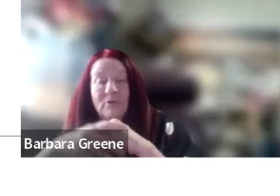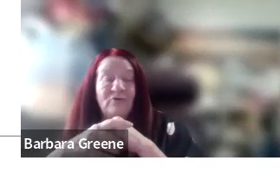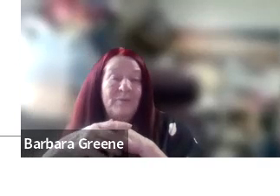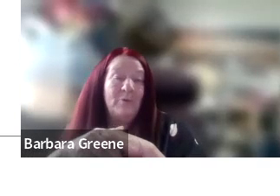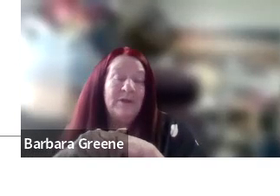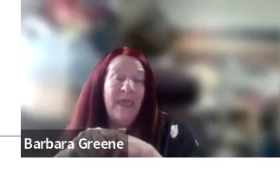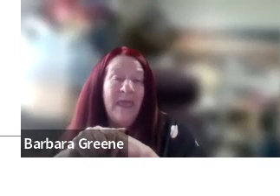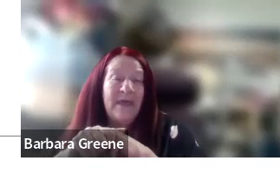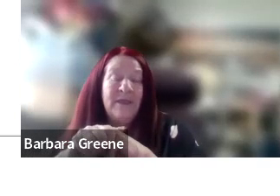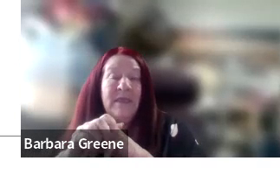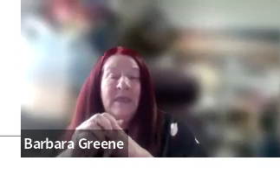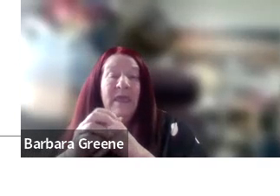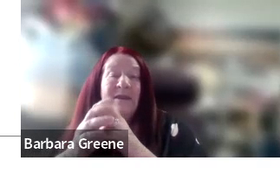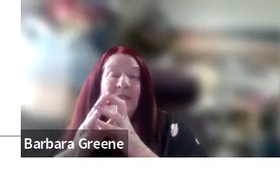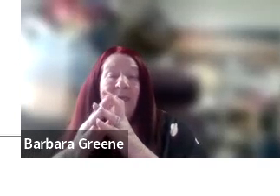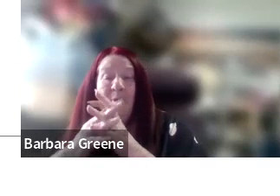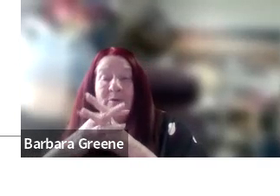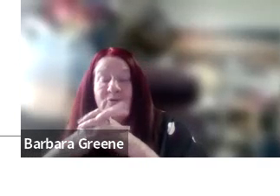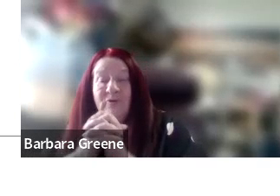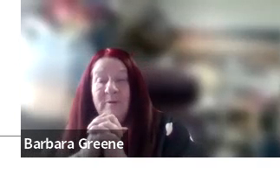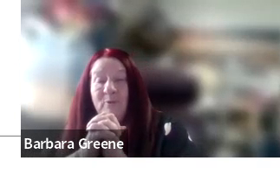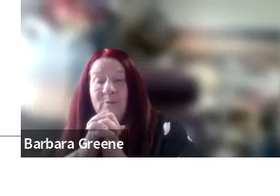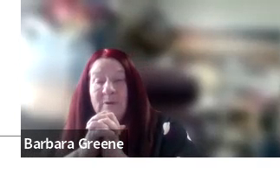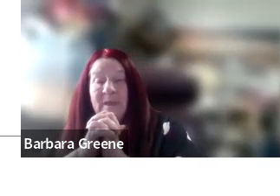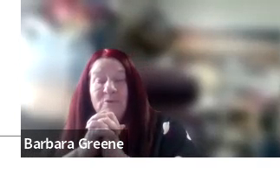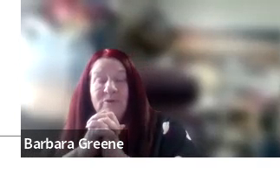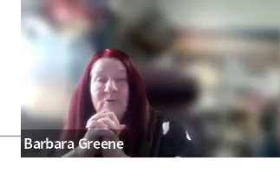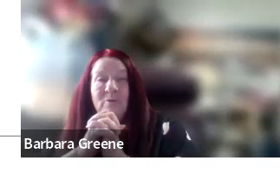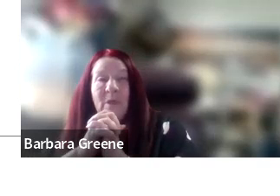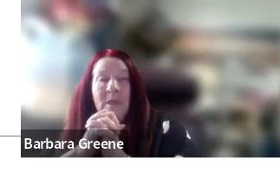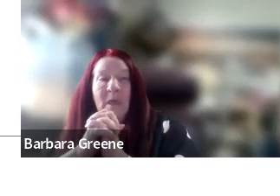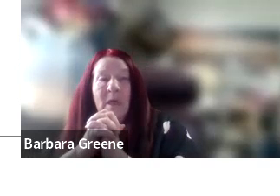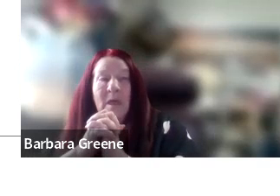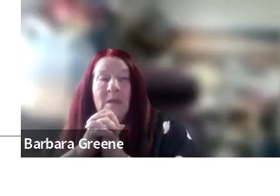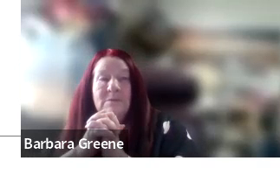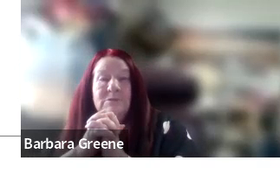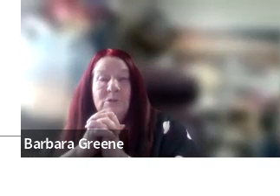long-standing partnership that we had. And in that partnership, we were able to